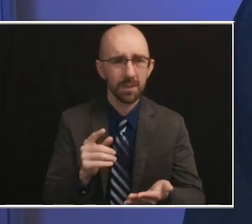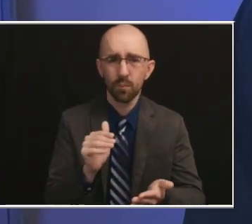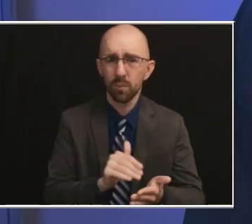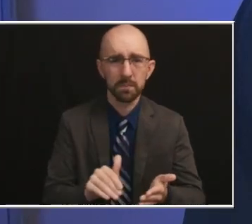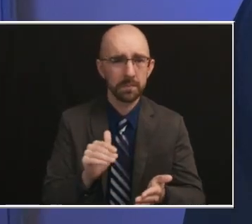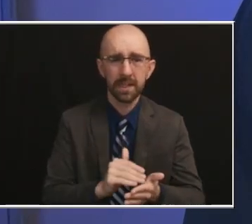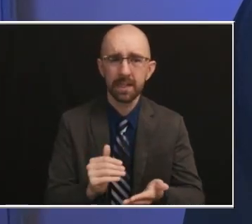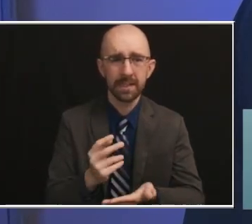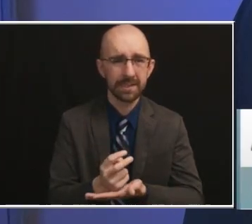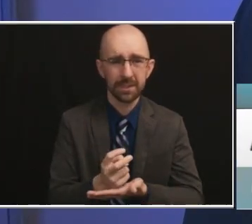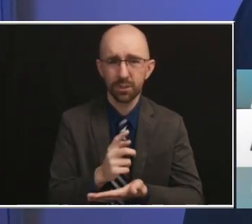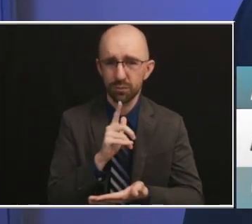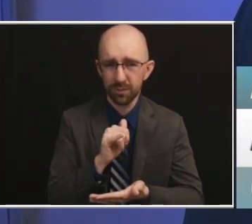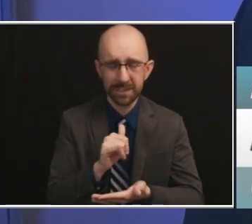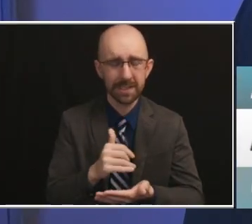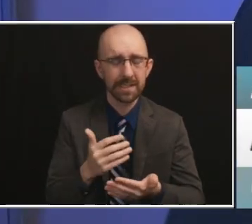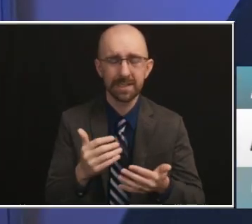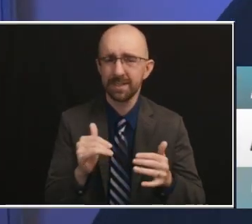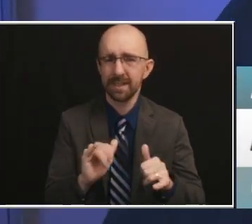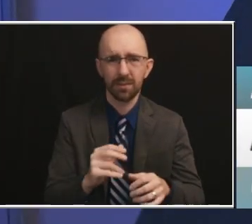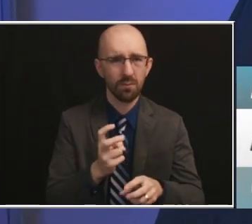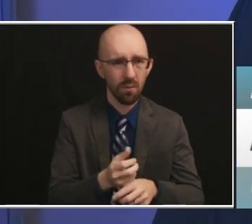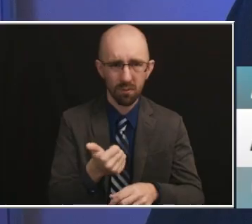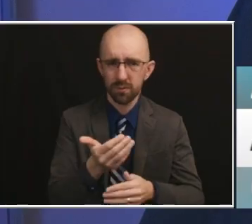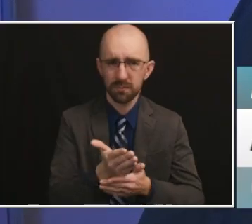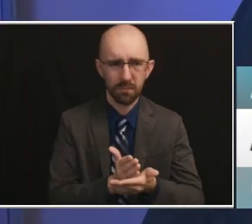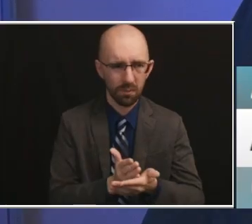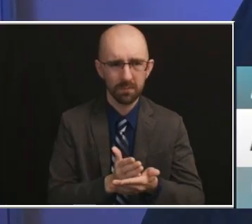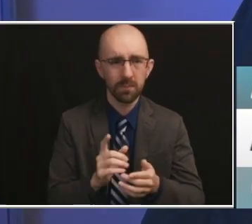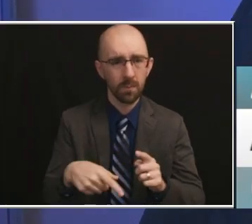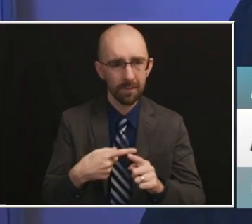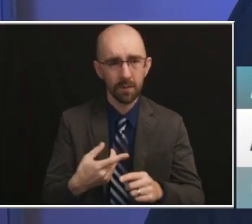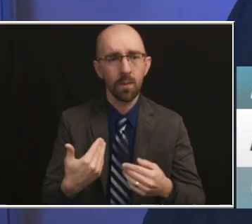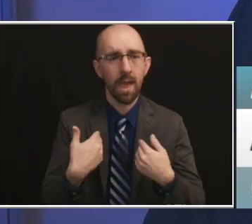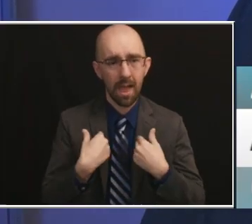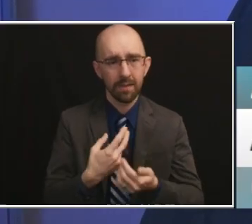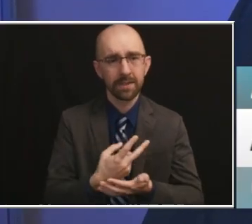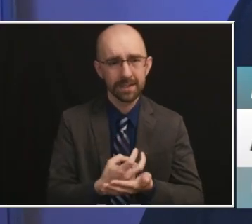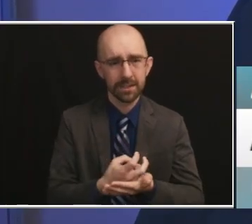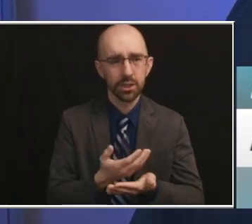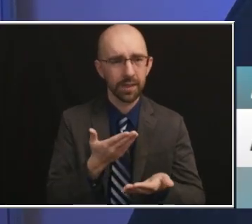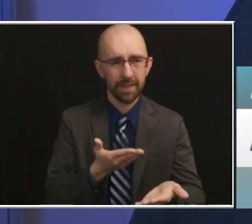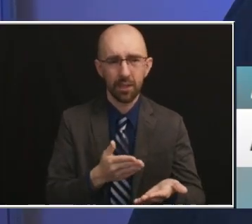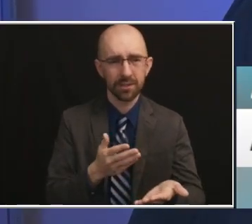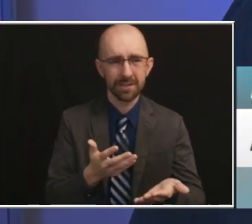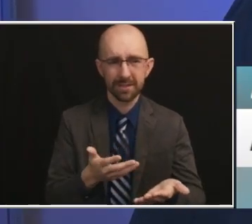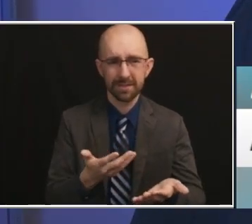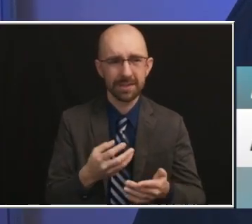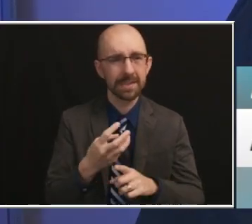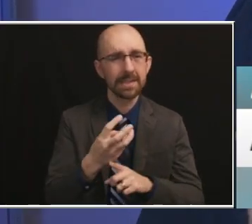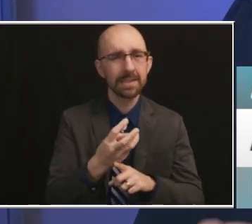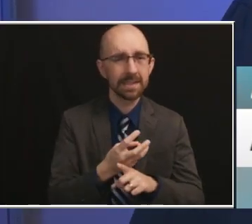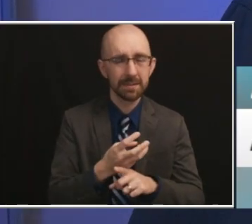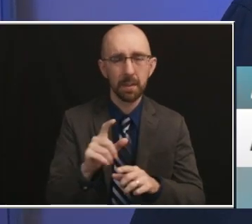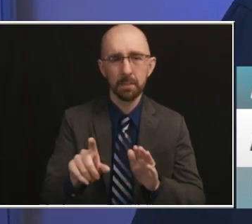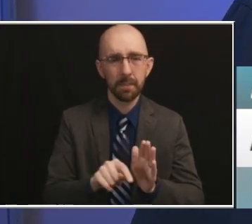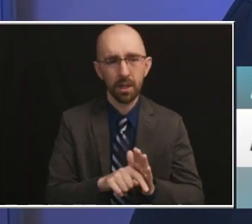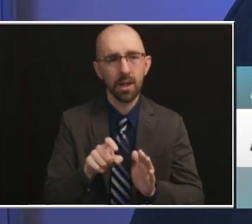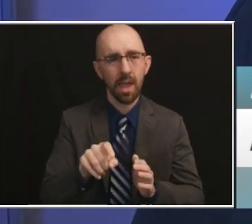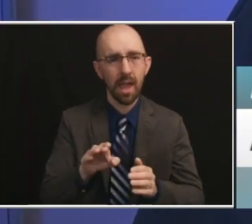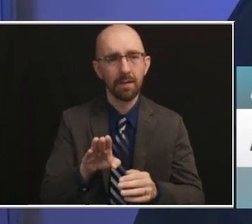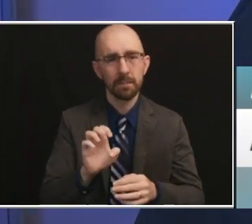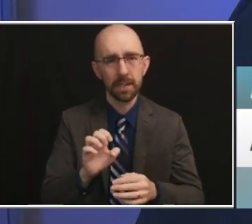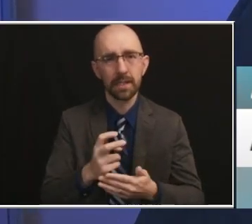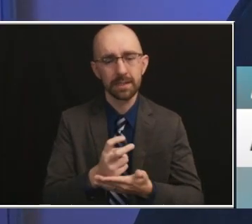really is the hardest part. Because once you have a seizure, there's this 6-month window that you have to be seizure-free in